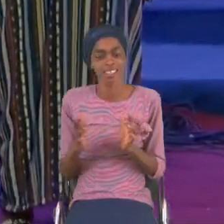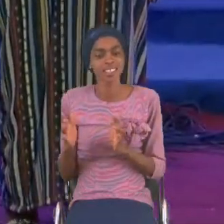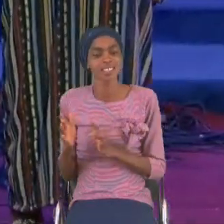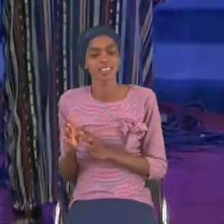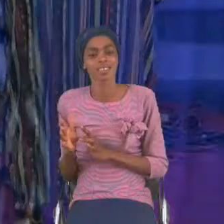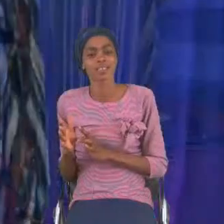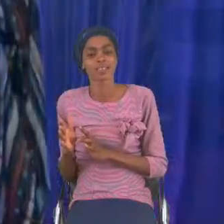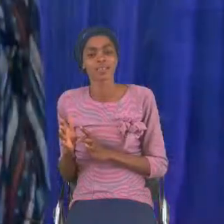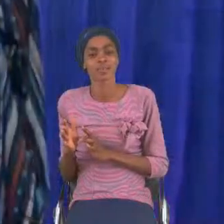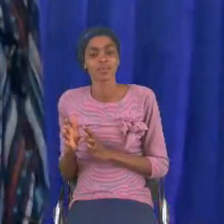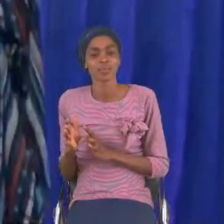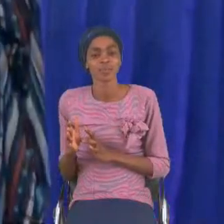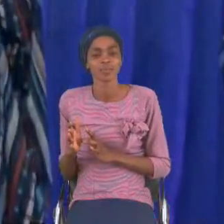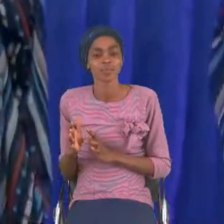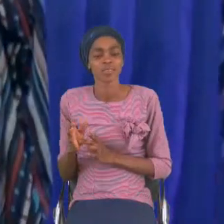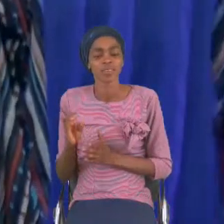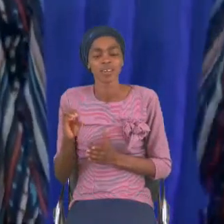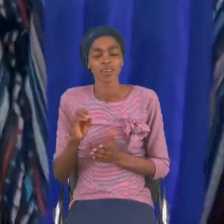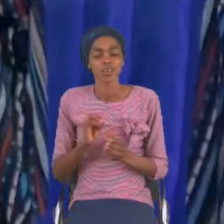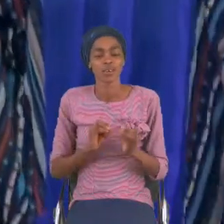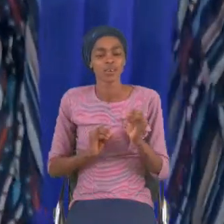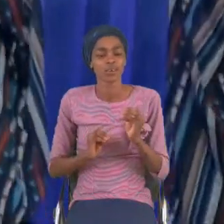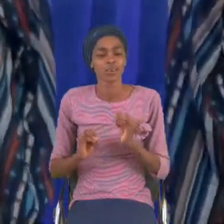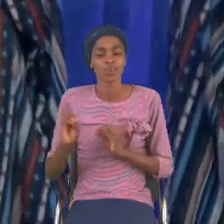Jesus. Oh, precious,